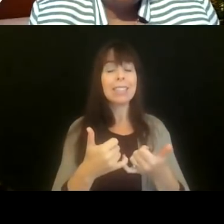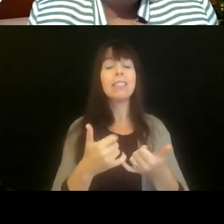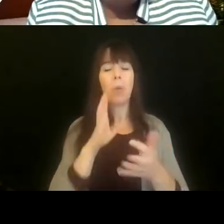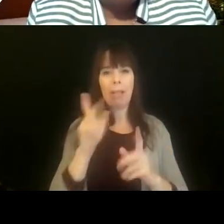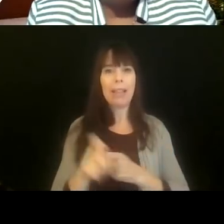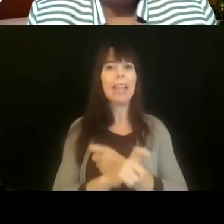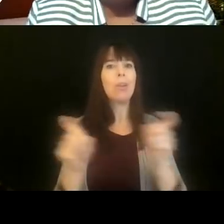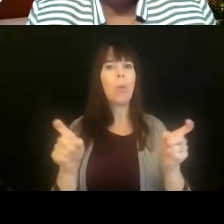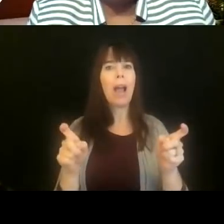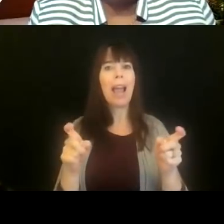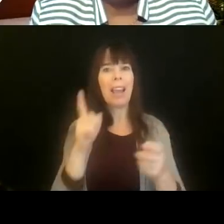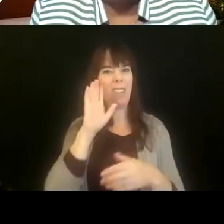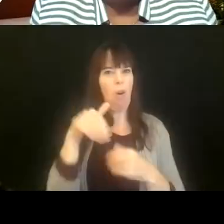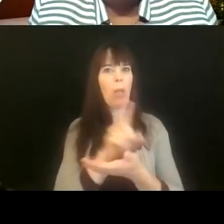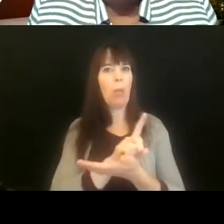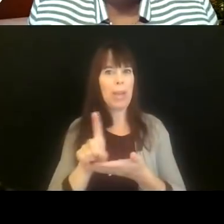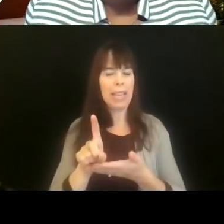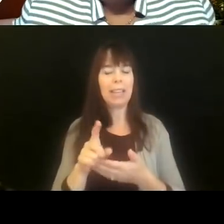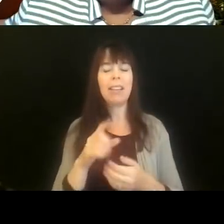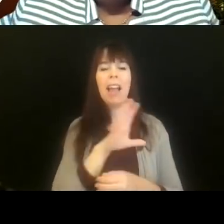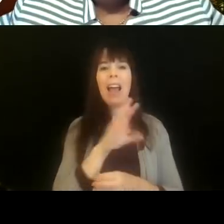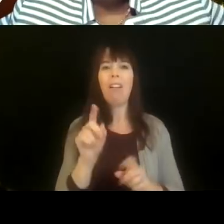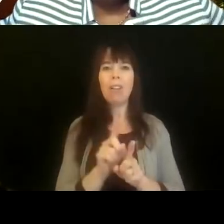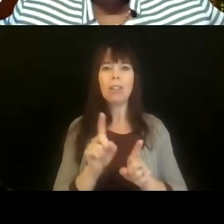given away throughout the week, as well as